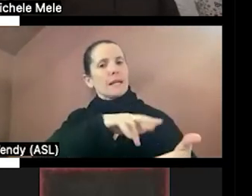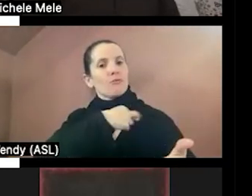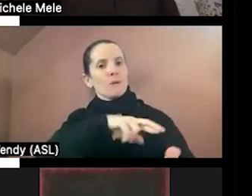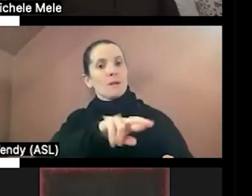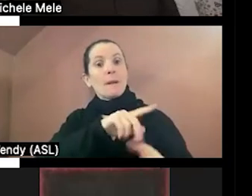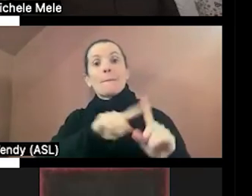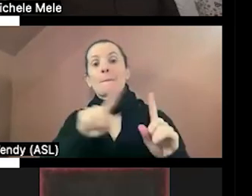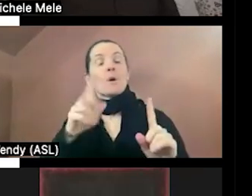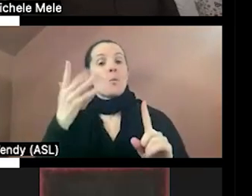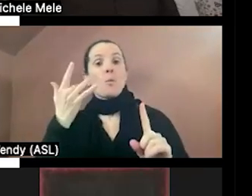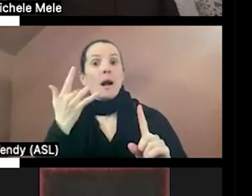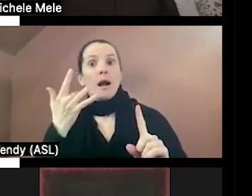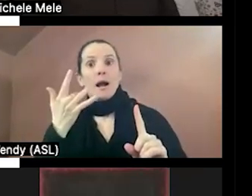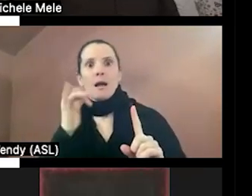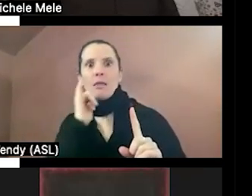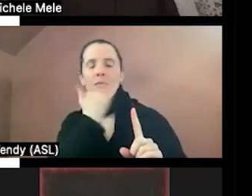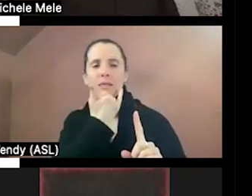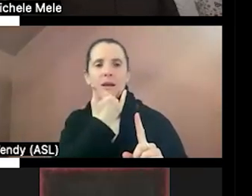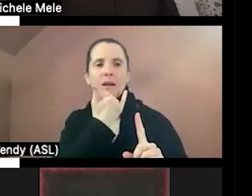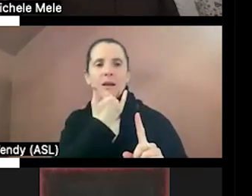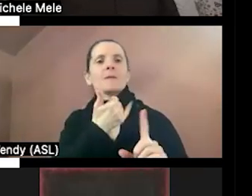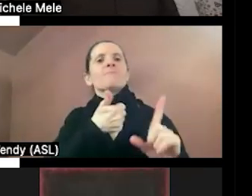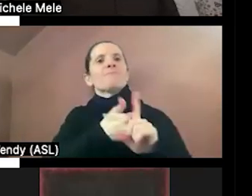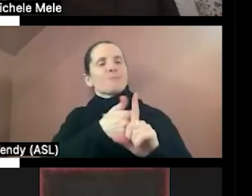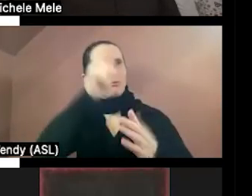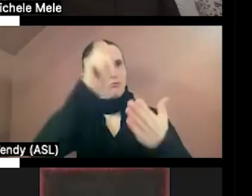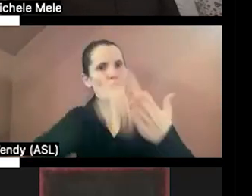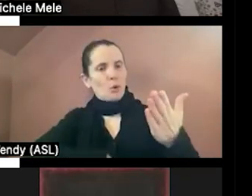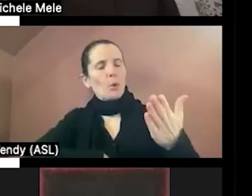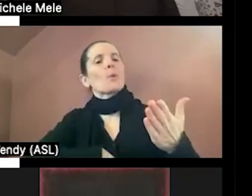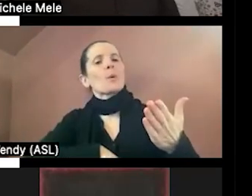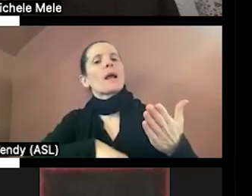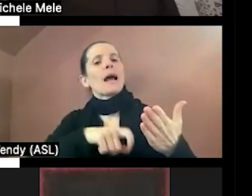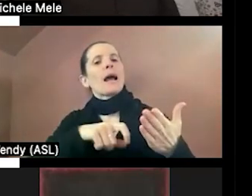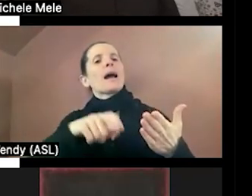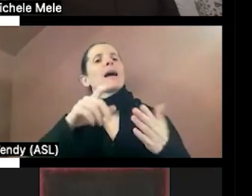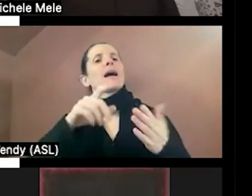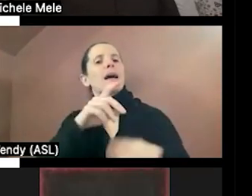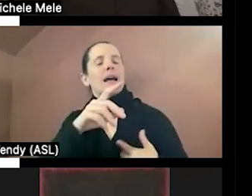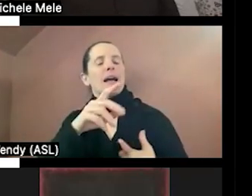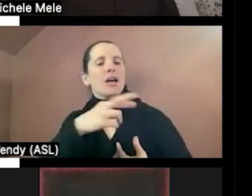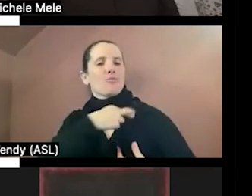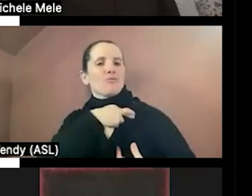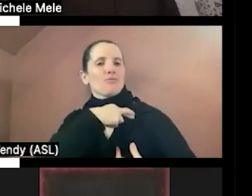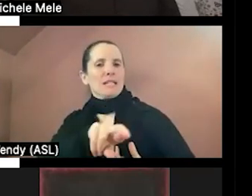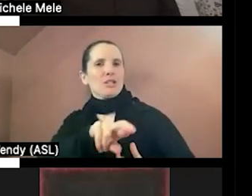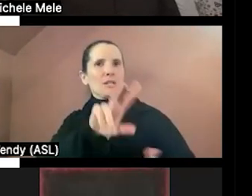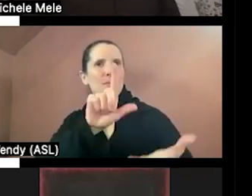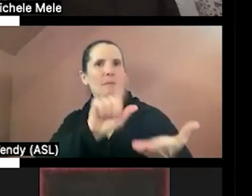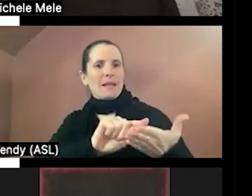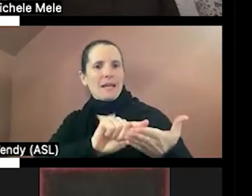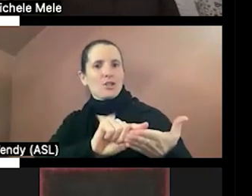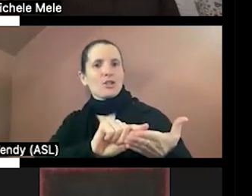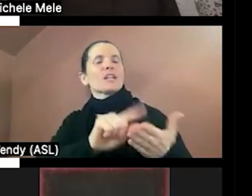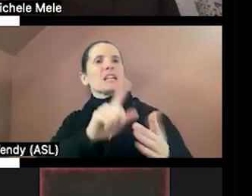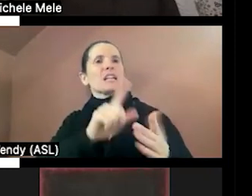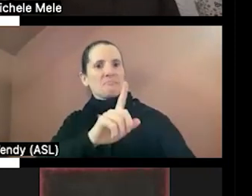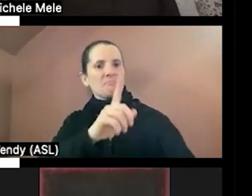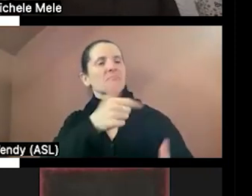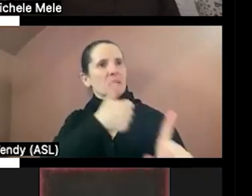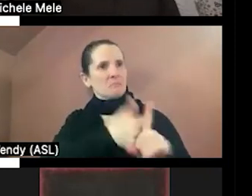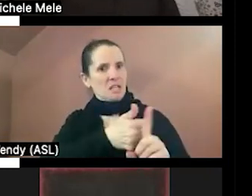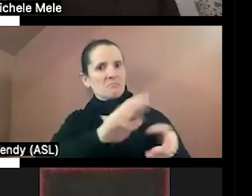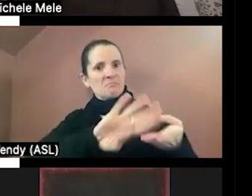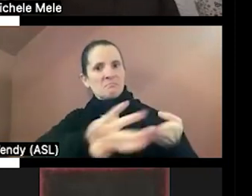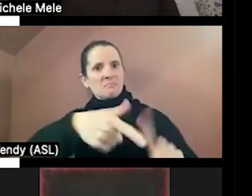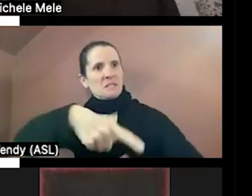controversial theological publication that he was suspended in the summer of 1711. The whole university could count on